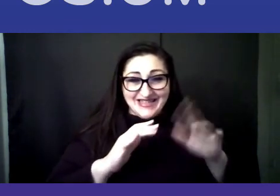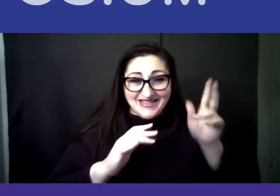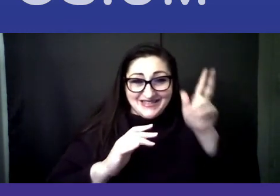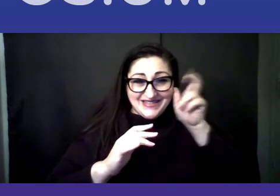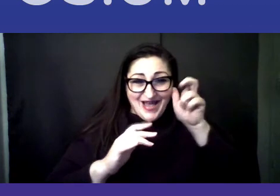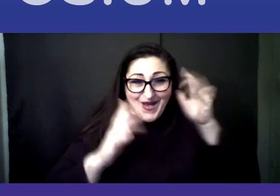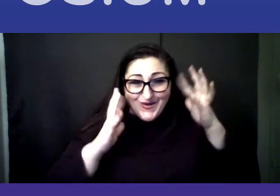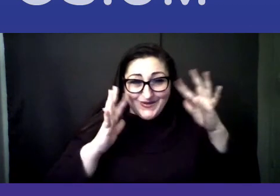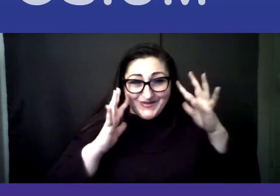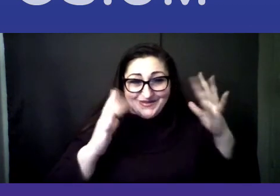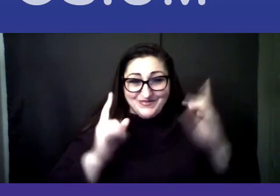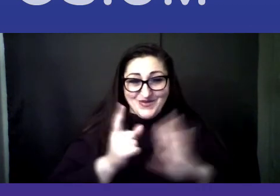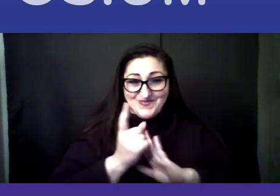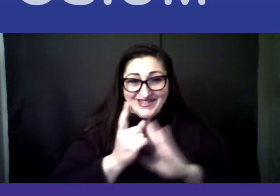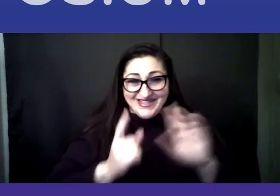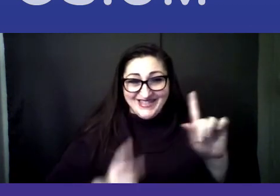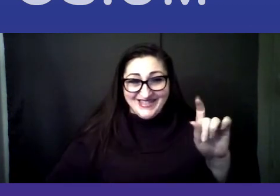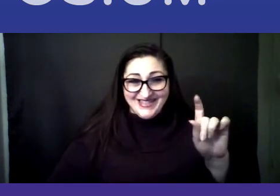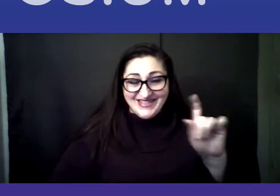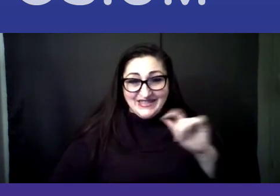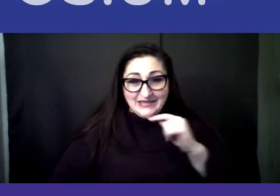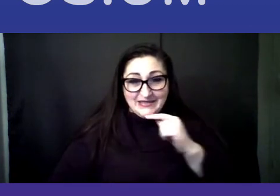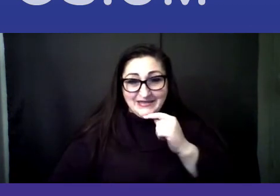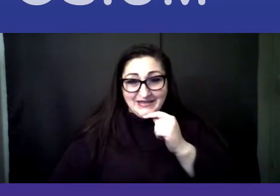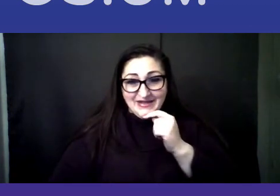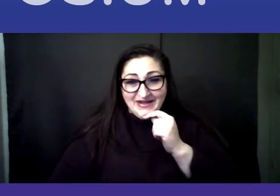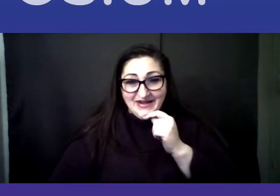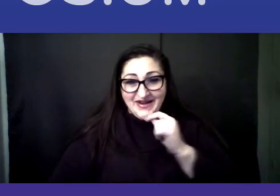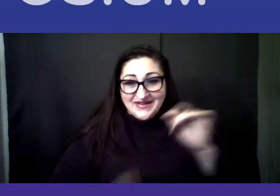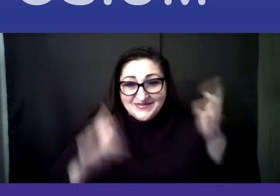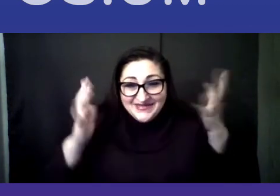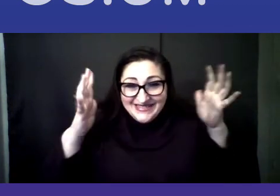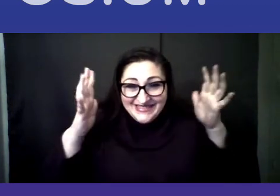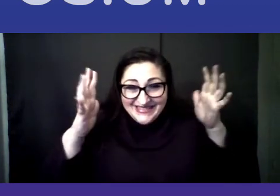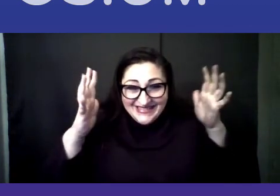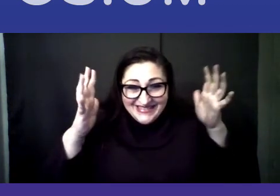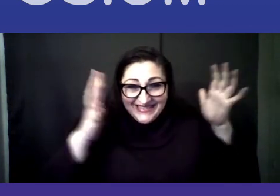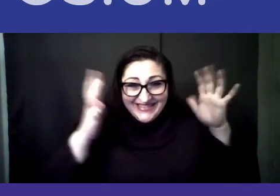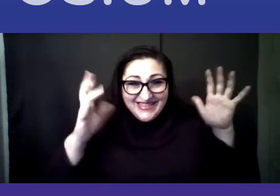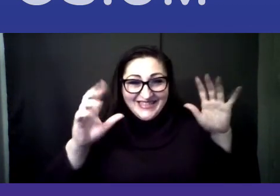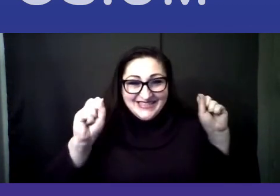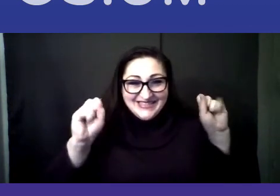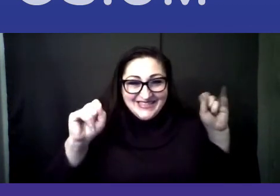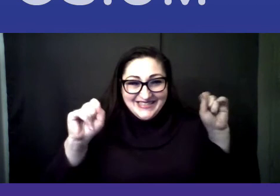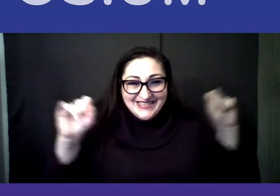To say goodbye, please. Yes, sí.